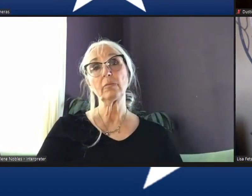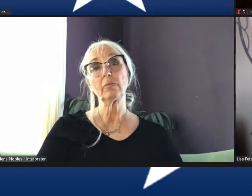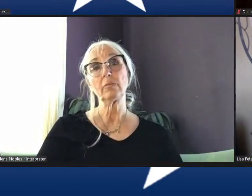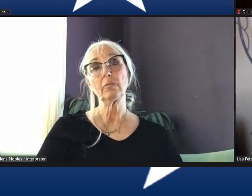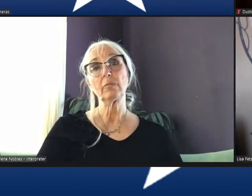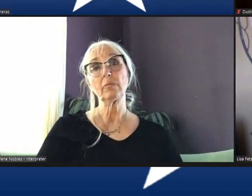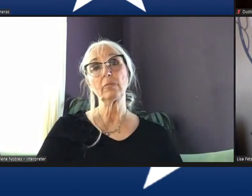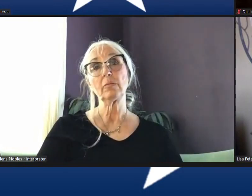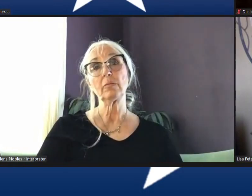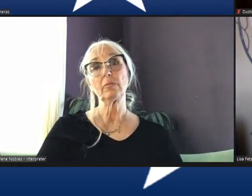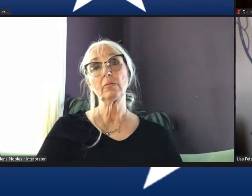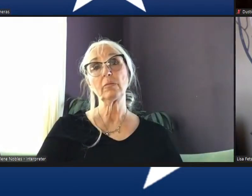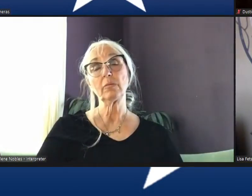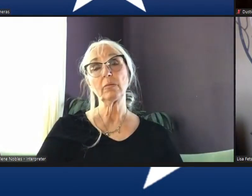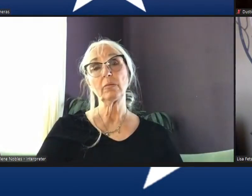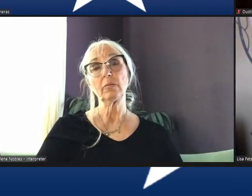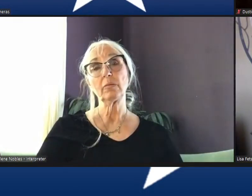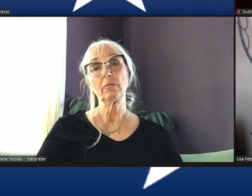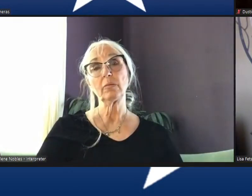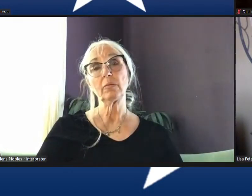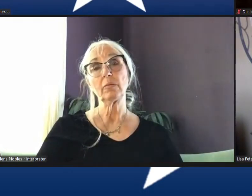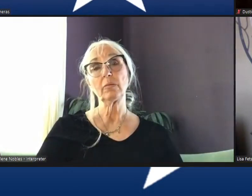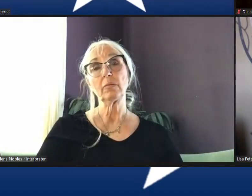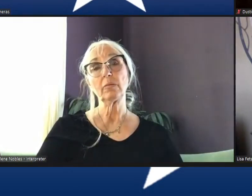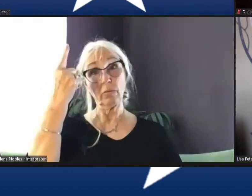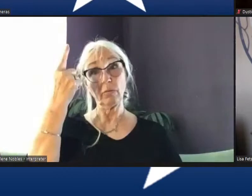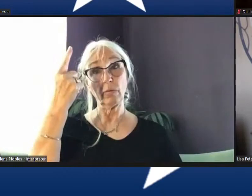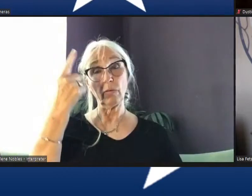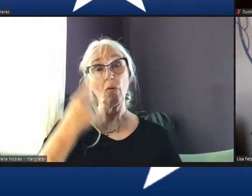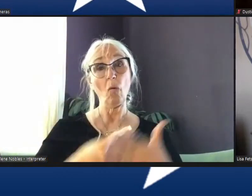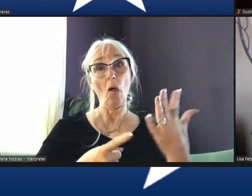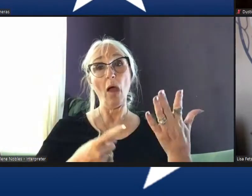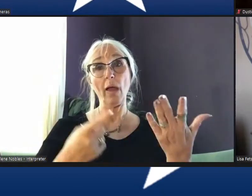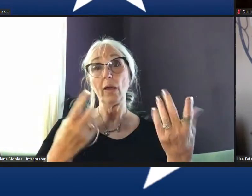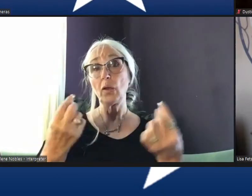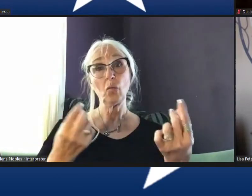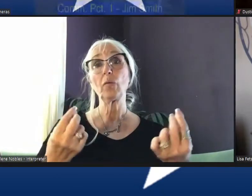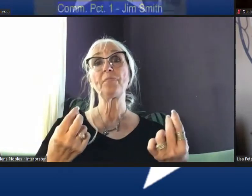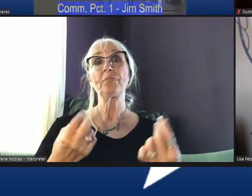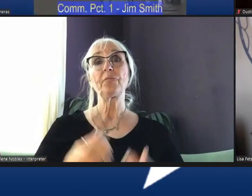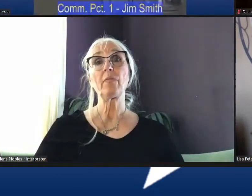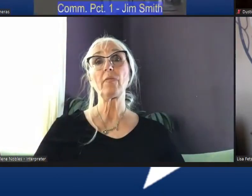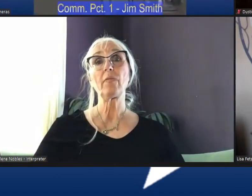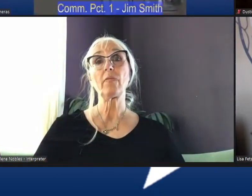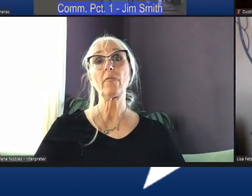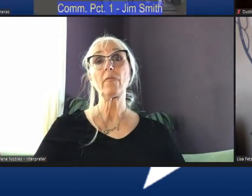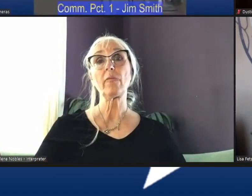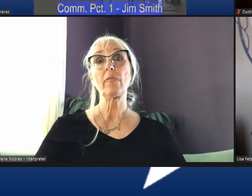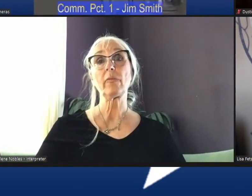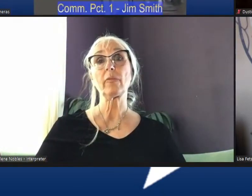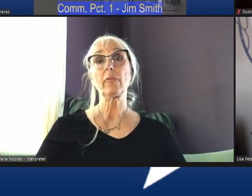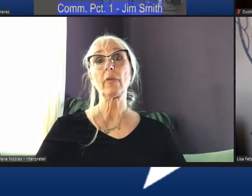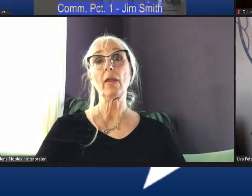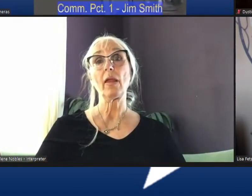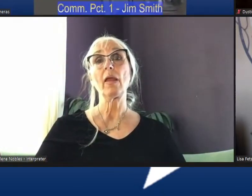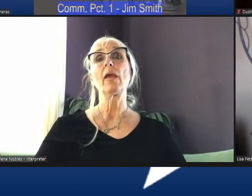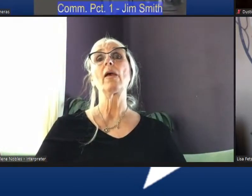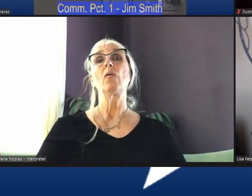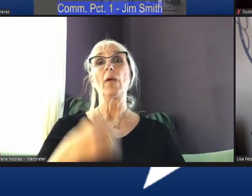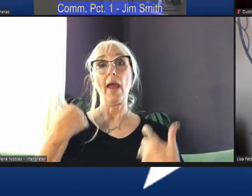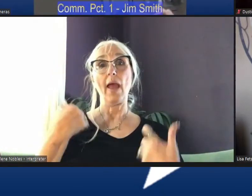Okay, does everybody understand what this does? We advertising job vacancies and other information? Is that what we're